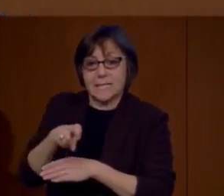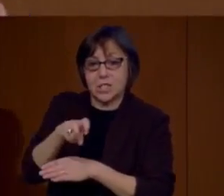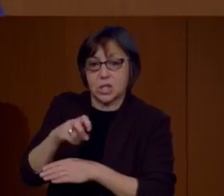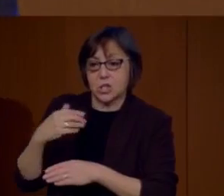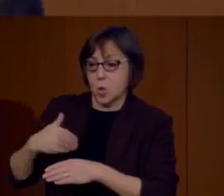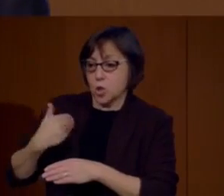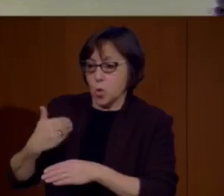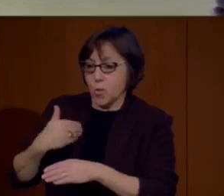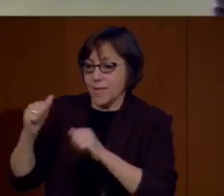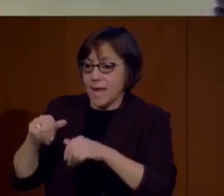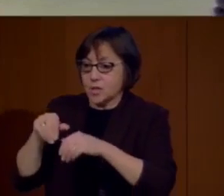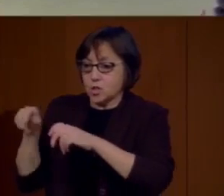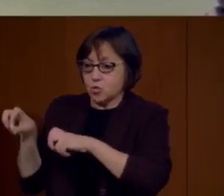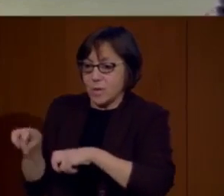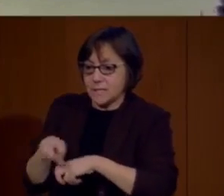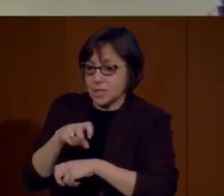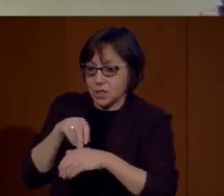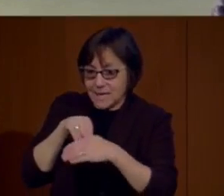into employment.